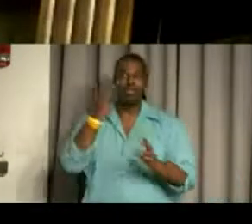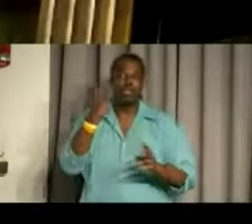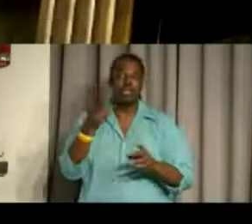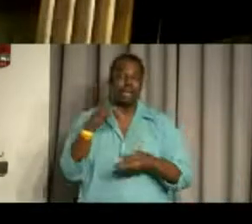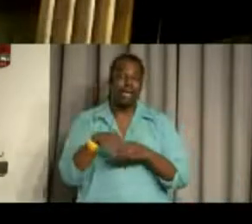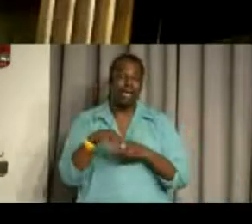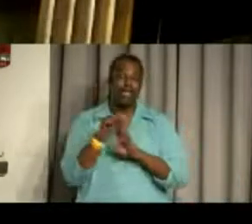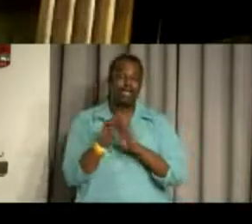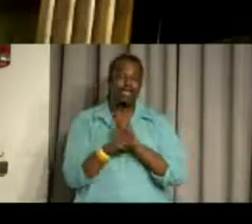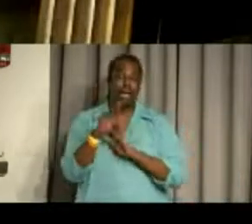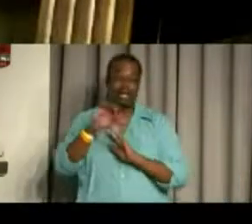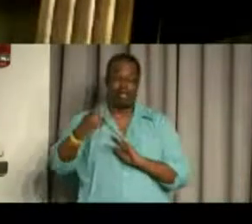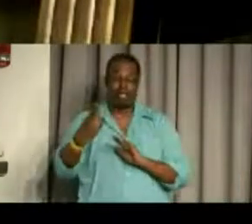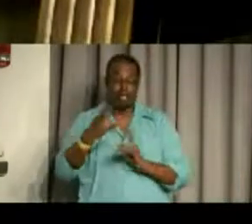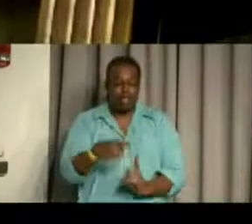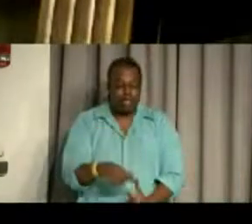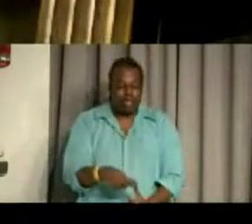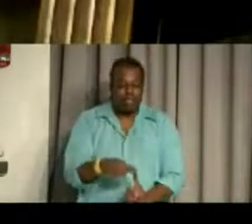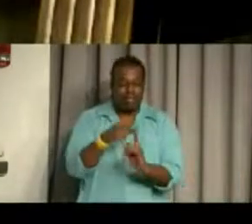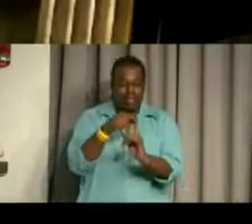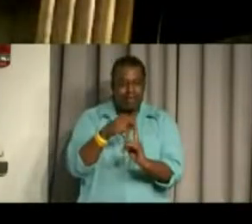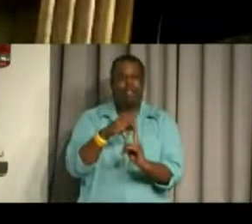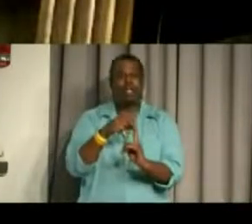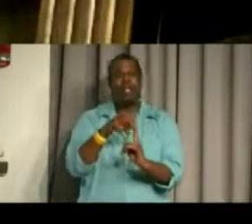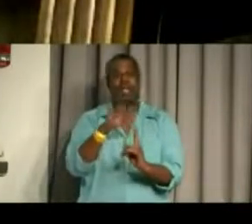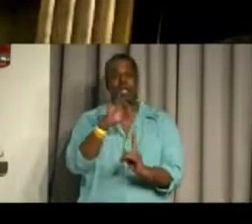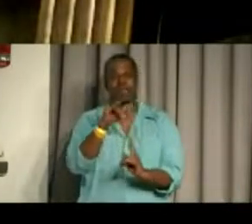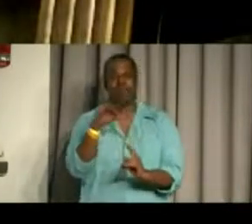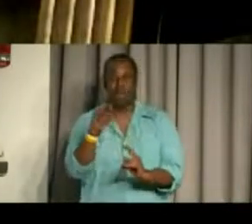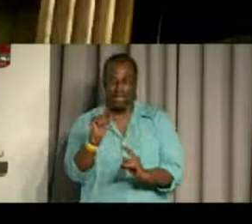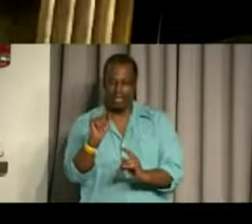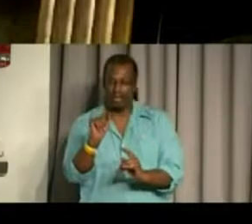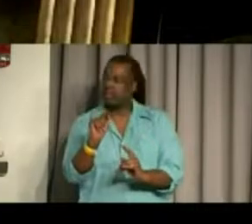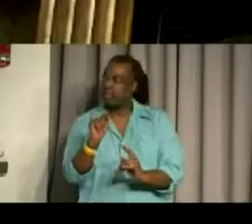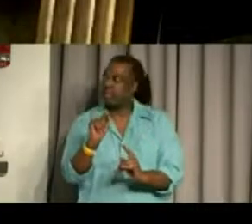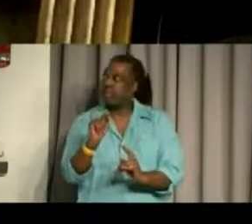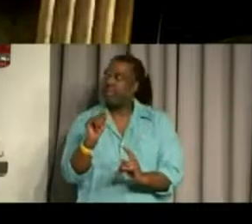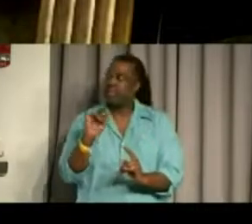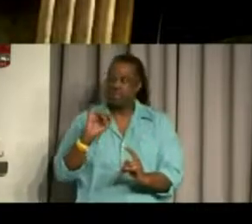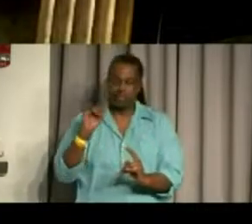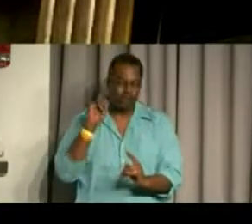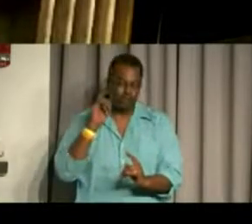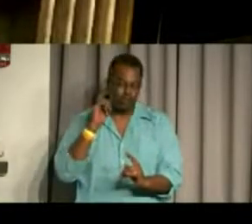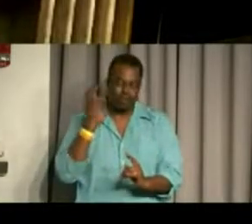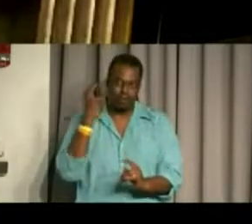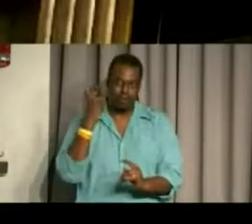state of Michigan, and specifically with respect to the Flint water crisis, as you've just heard.